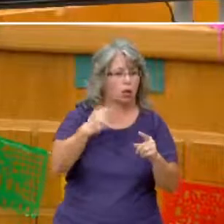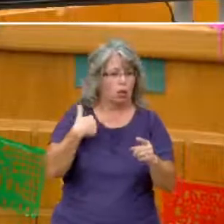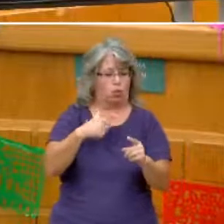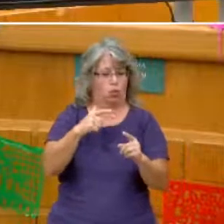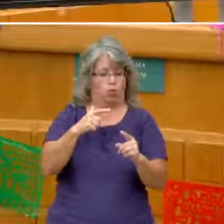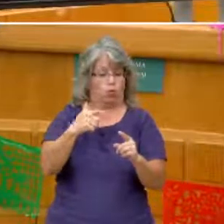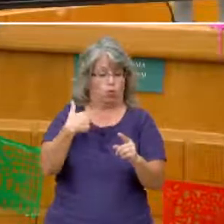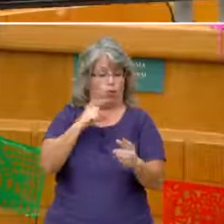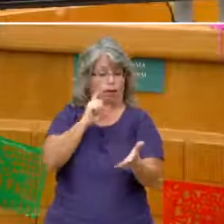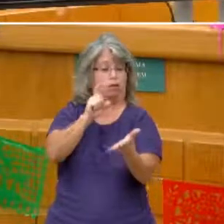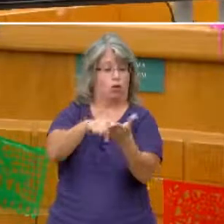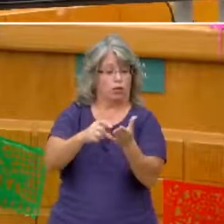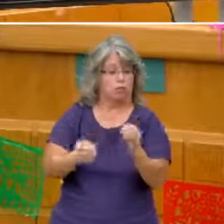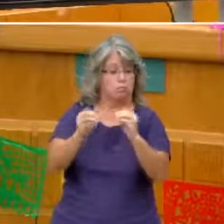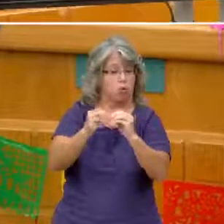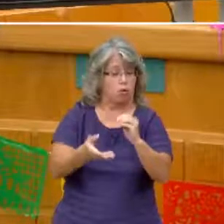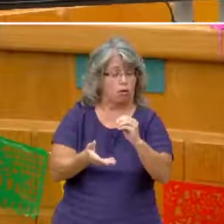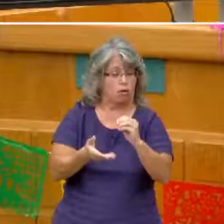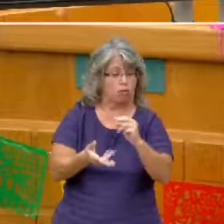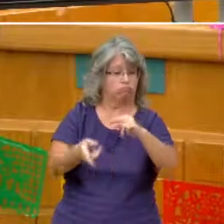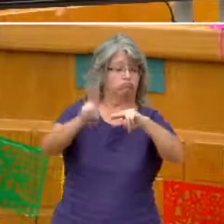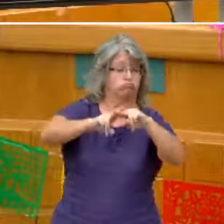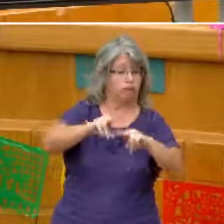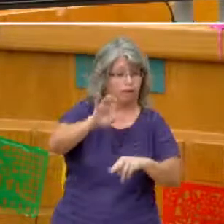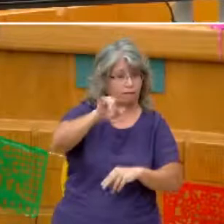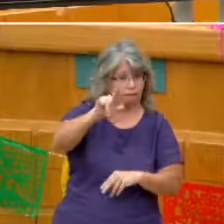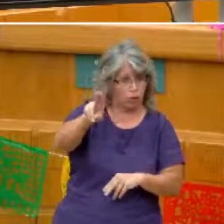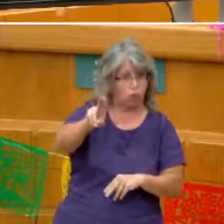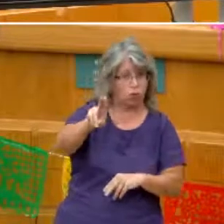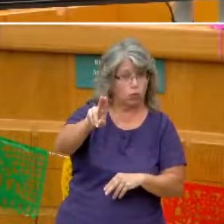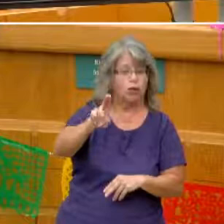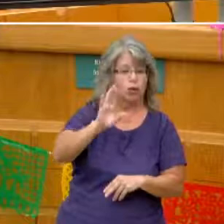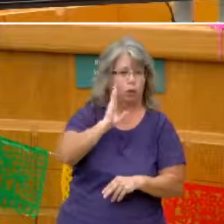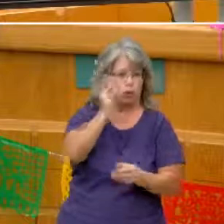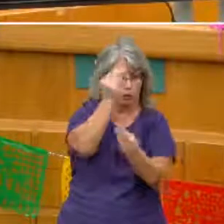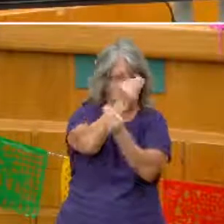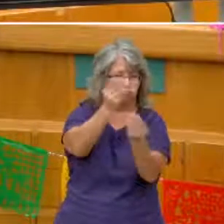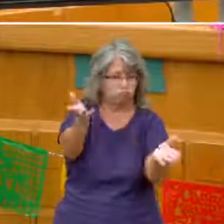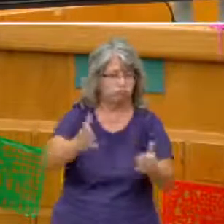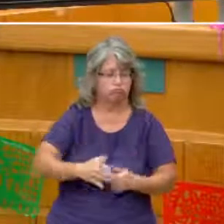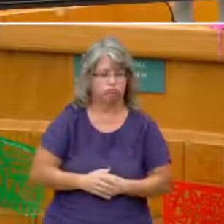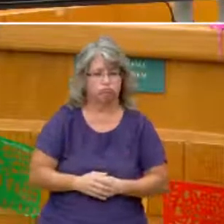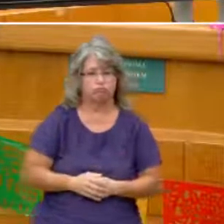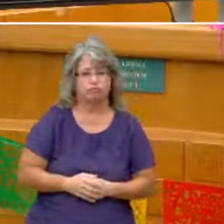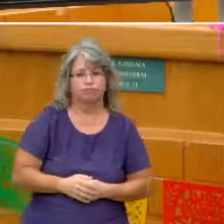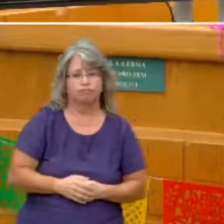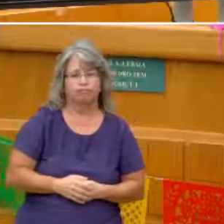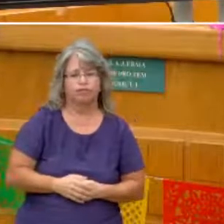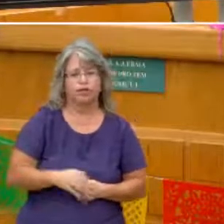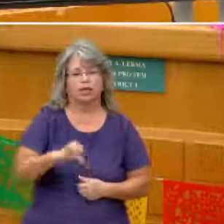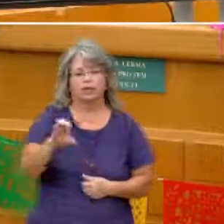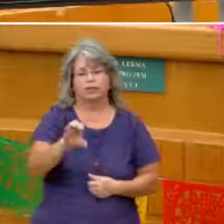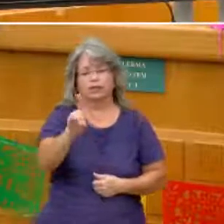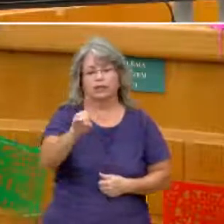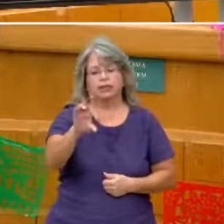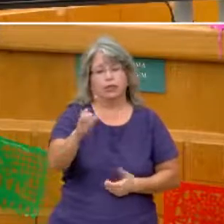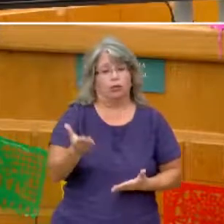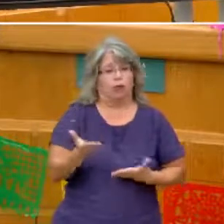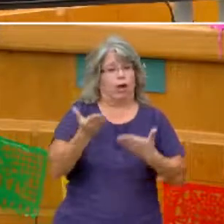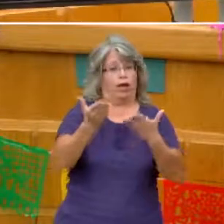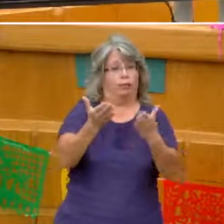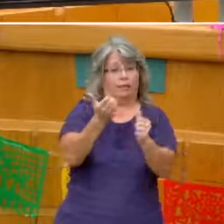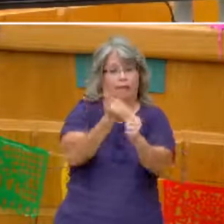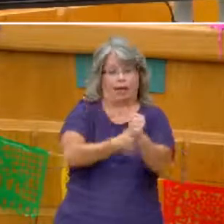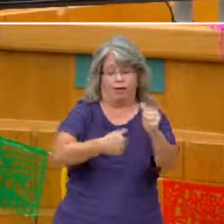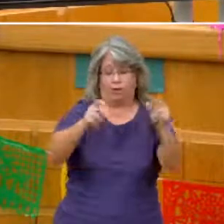make sure that the public is notified of that. CDC recommends that everyone ages 6 months and older get their